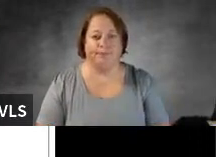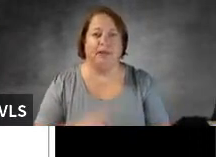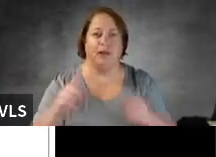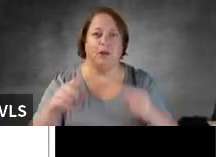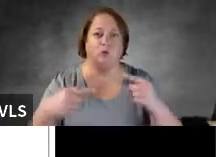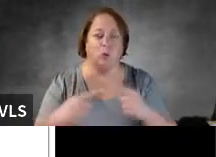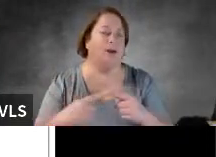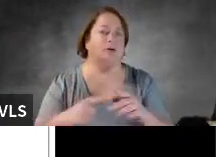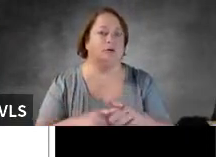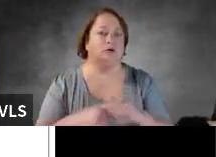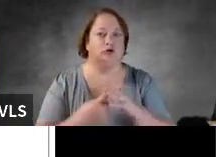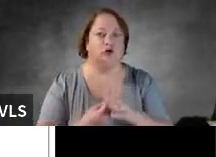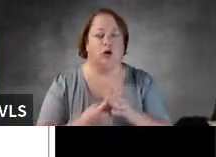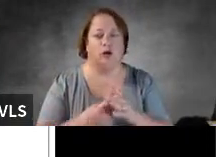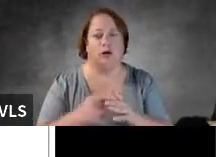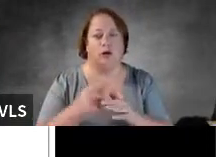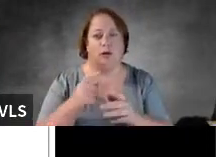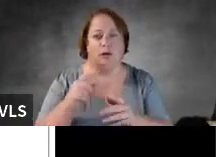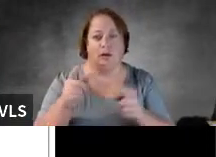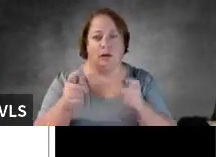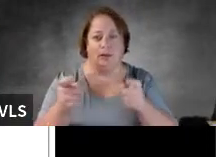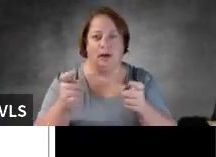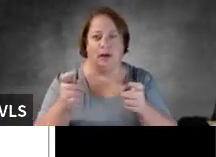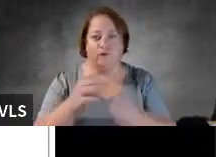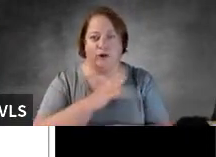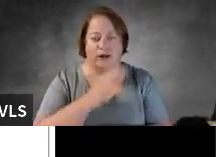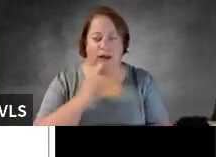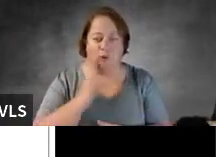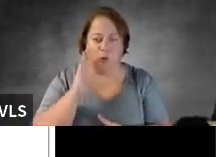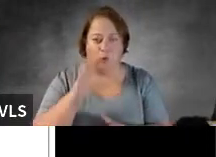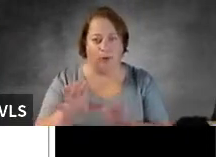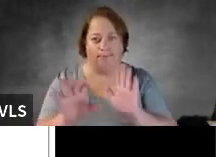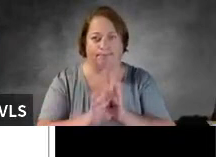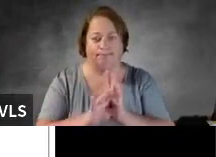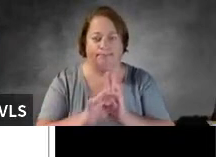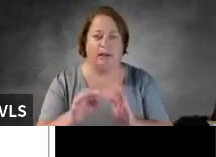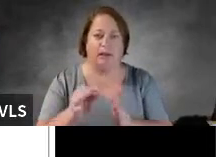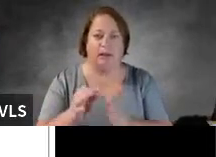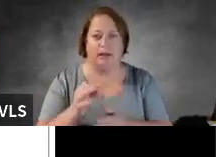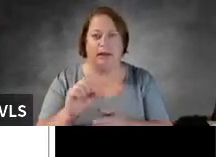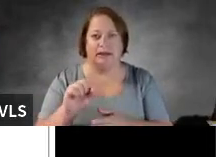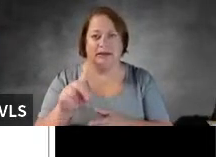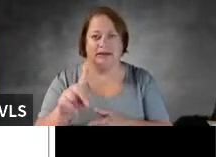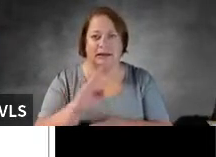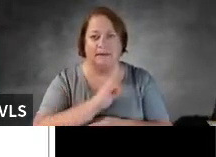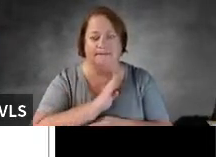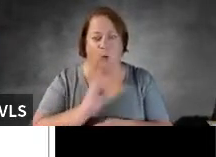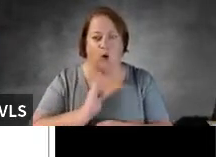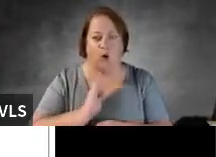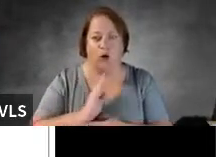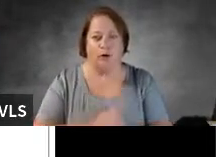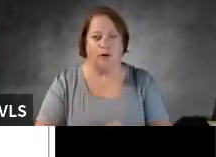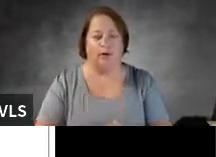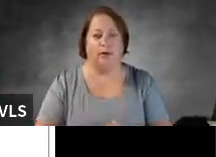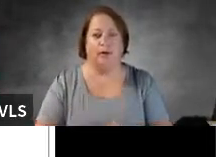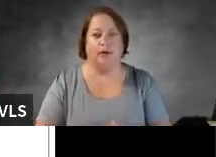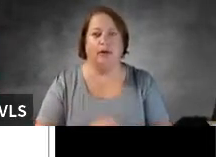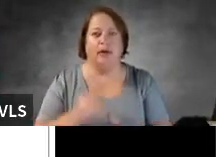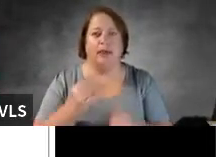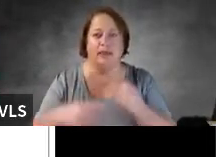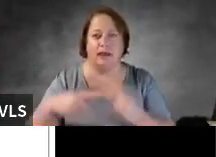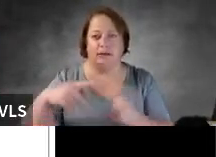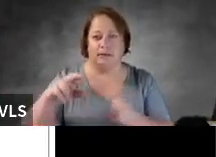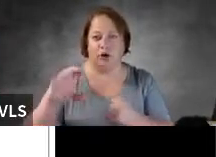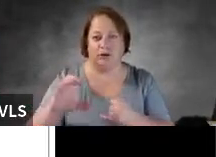came about that the governing council would elect the SSD board. And this is an aside, that the last PRC